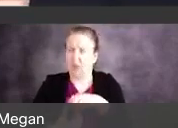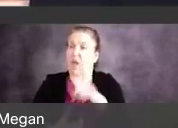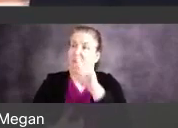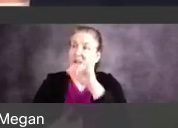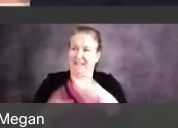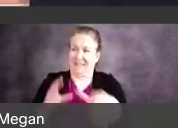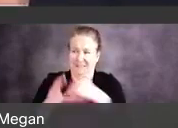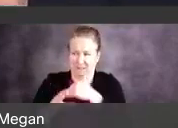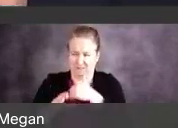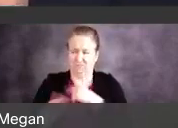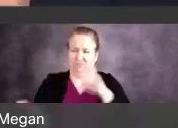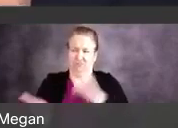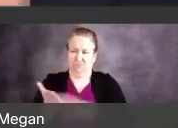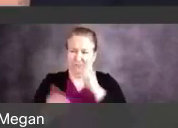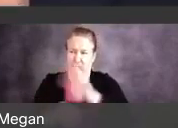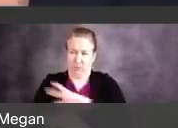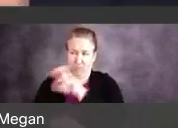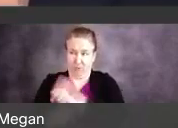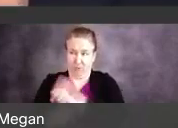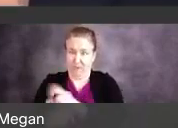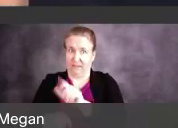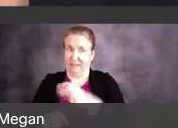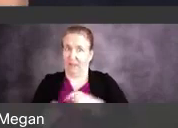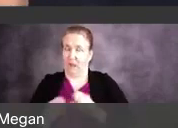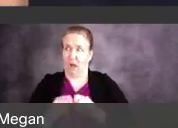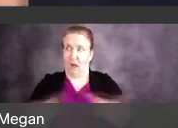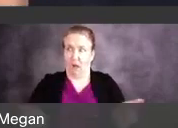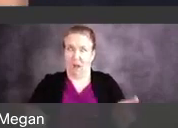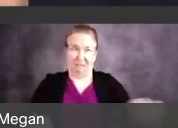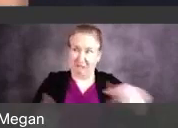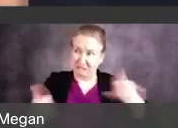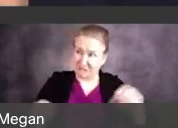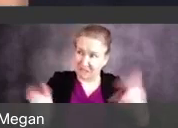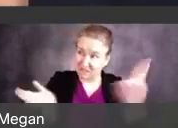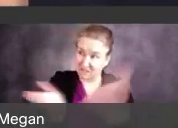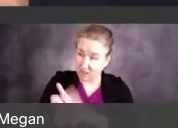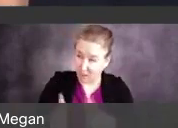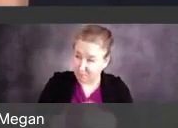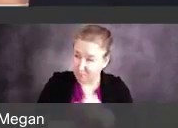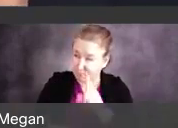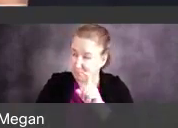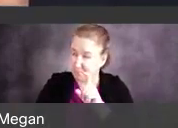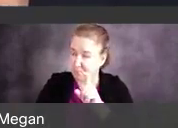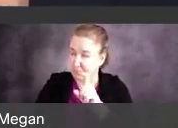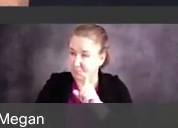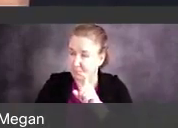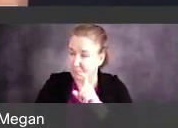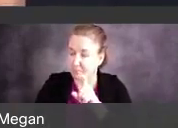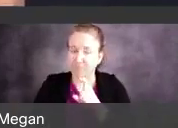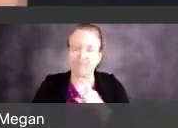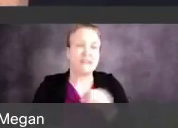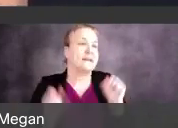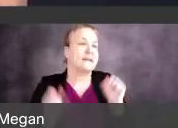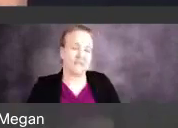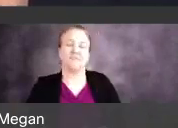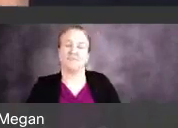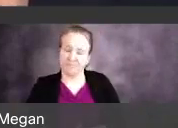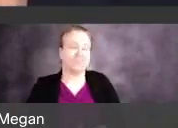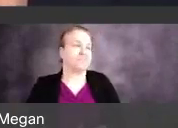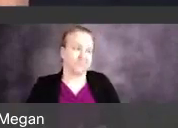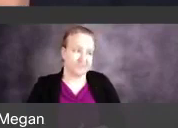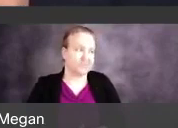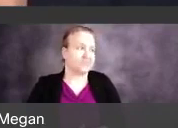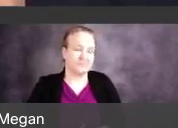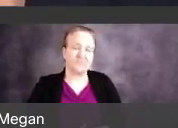and I sign up for an appointment and then I send that out to people, can they still sign up on that link? They can. It is an